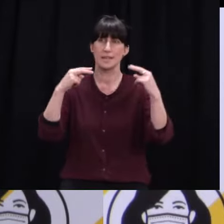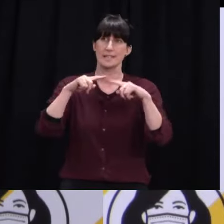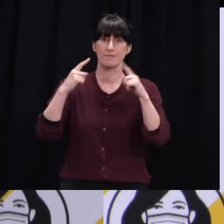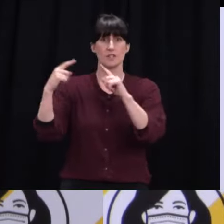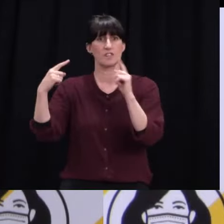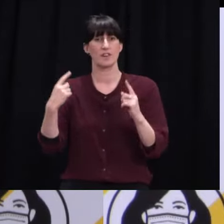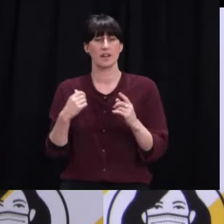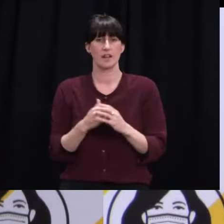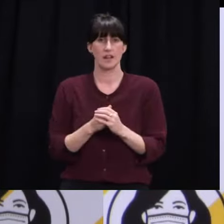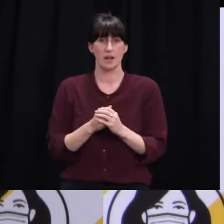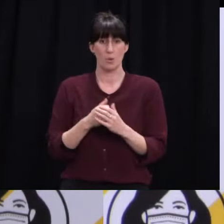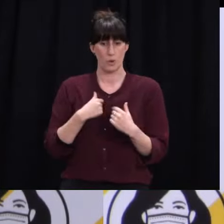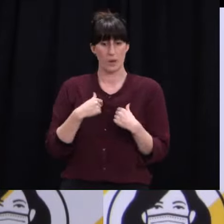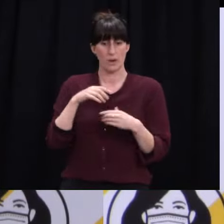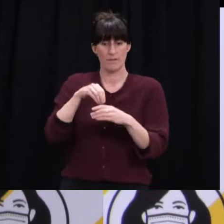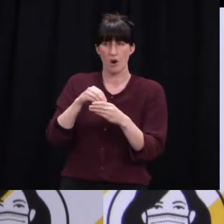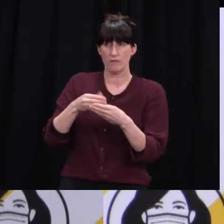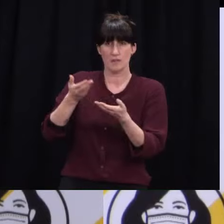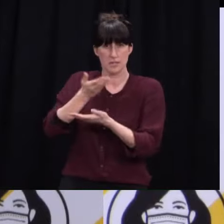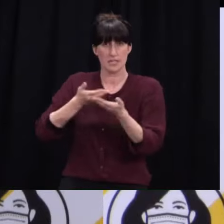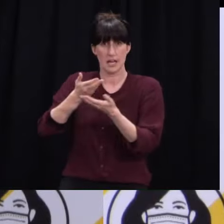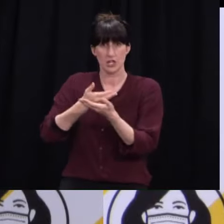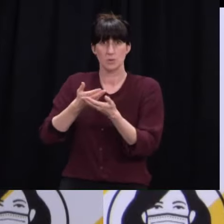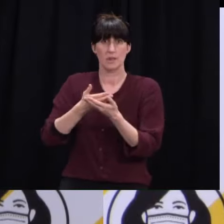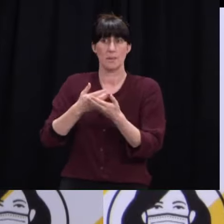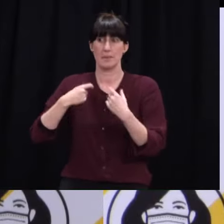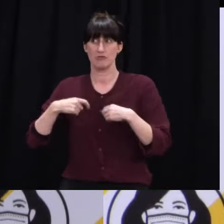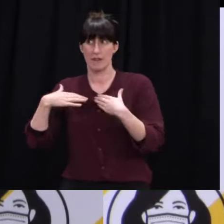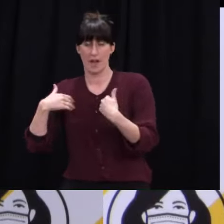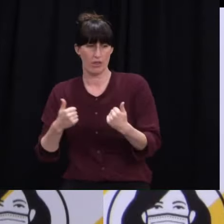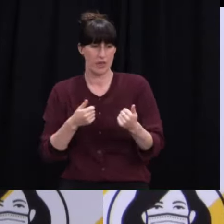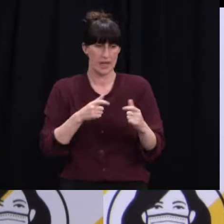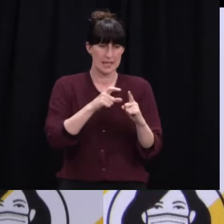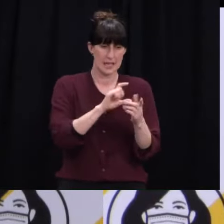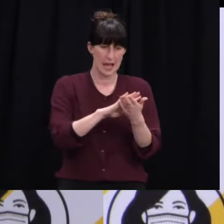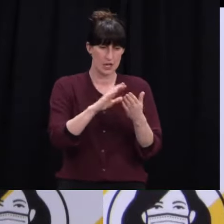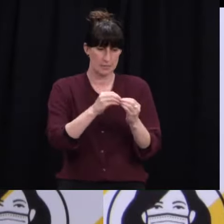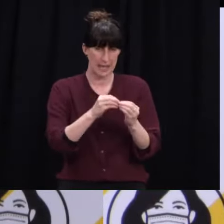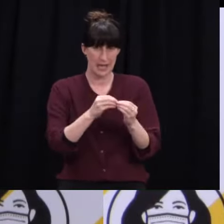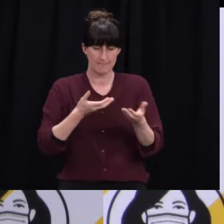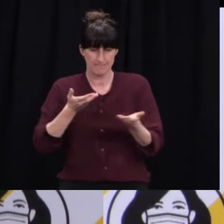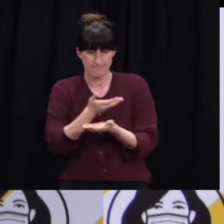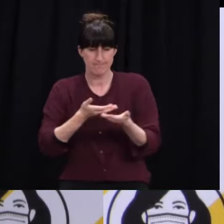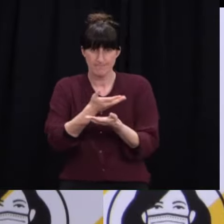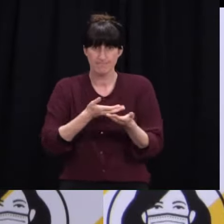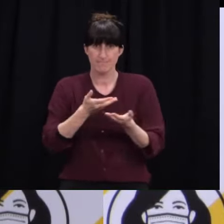quite a lot of discussion between the Ministry and the DHB, based on the emerging